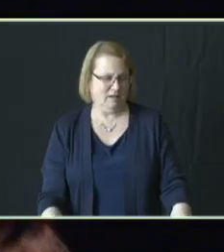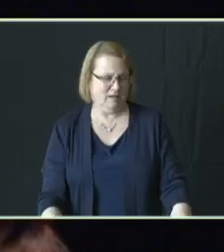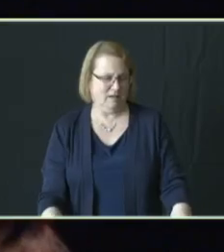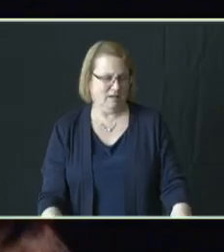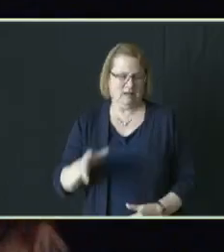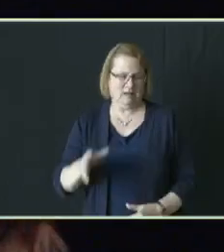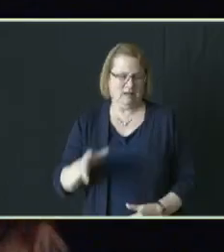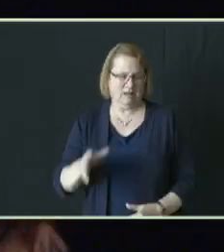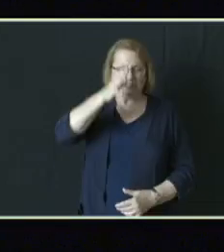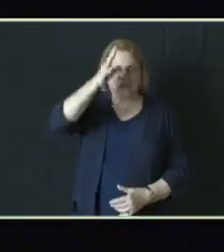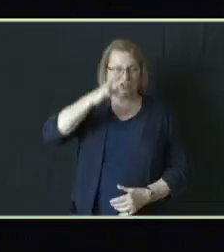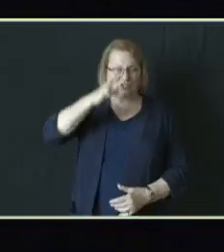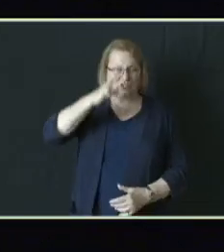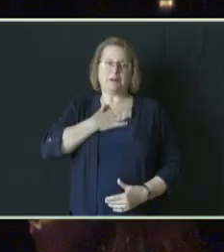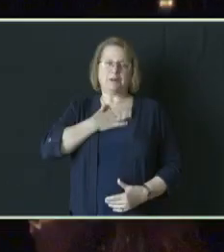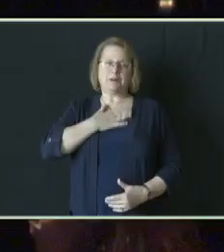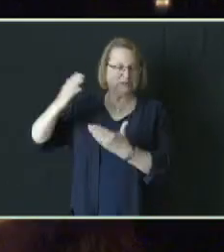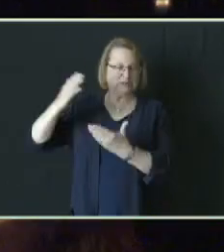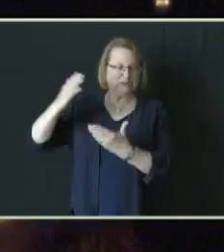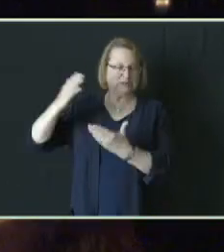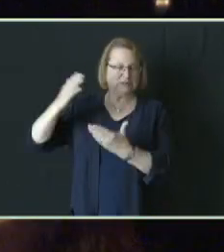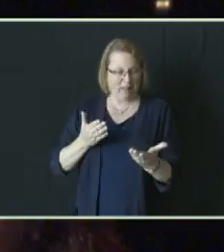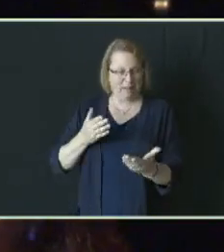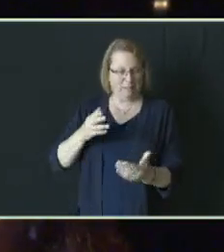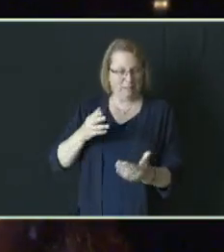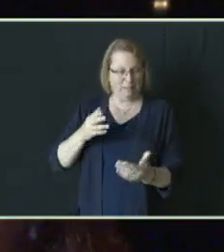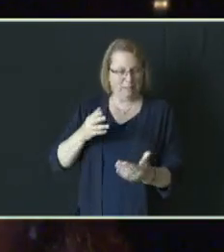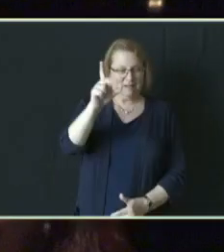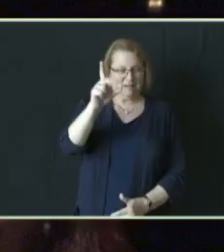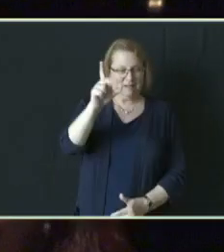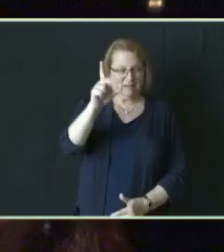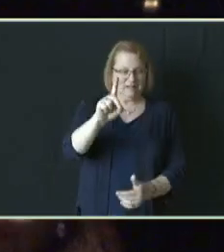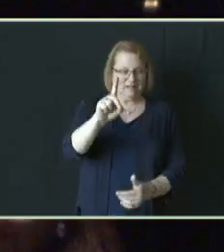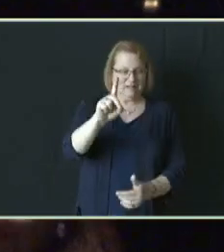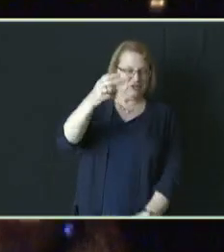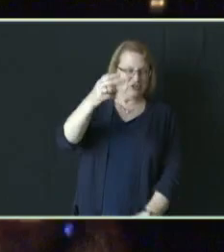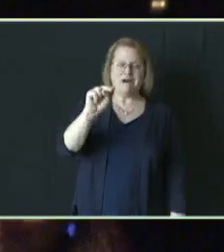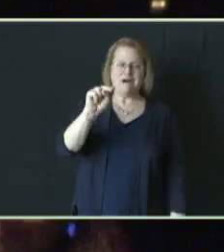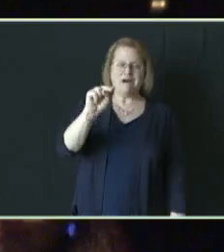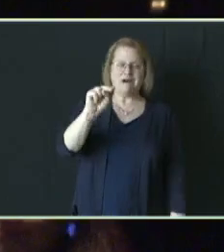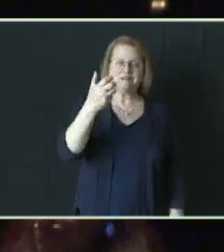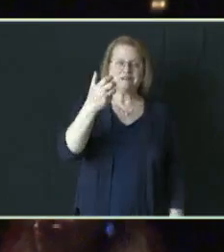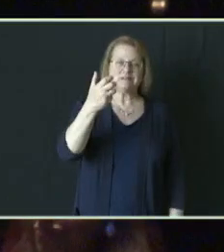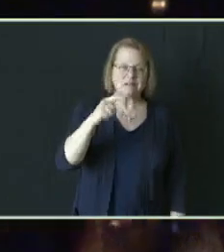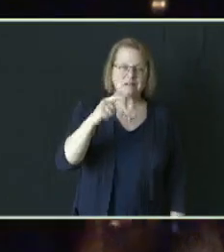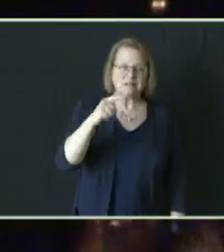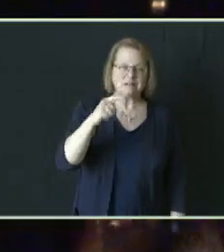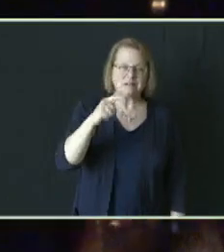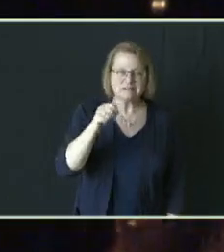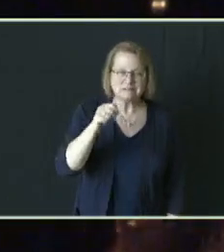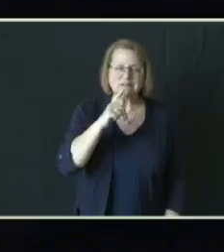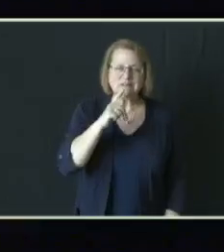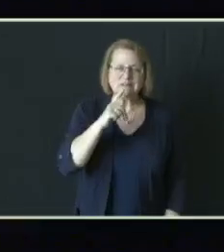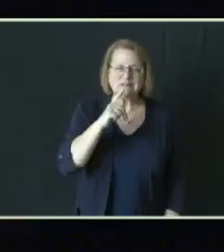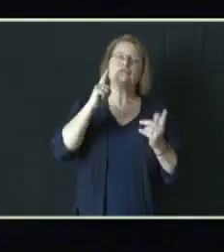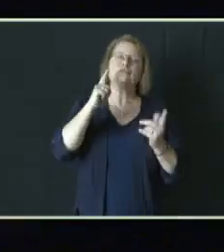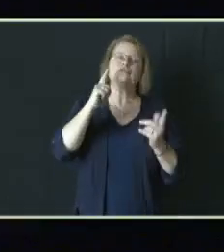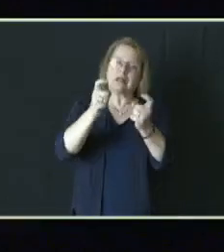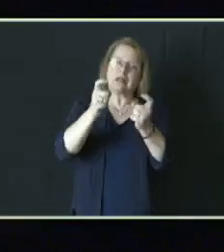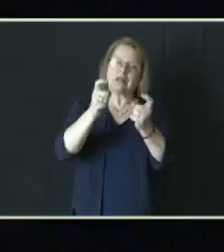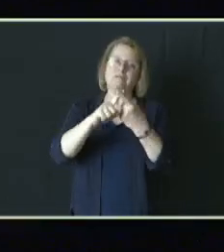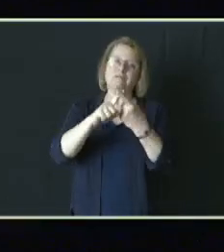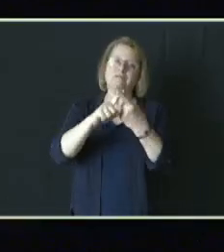Ladies and gentlemen, please welcome Dr. John Thompson to give the commencement address. Dr. Thompson. Thank